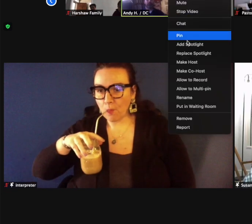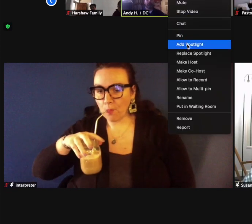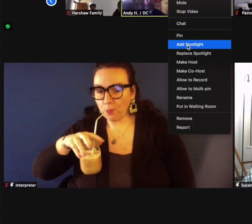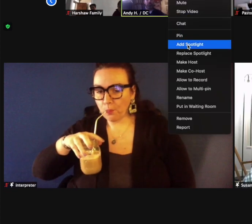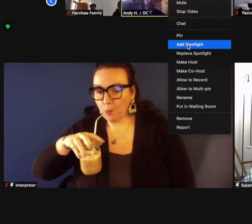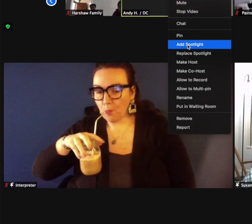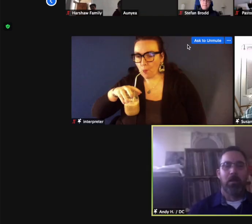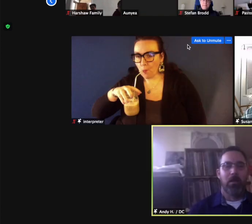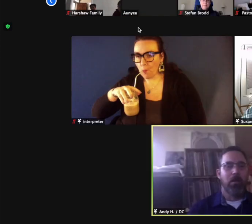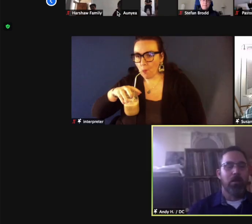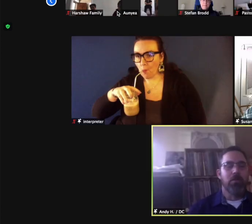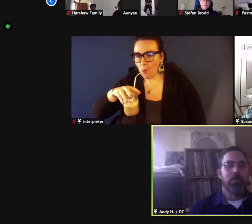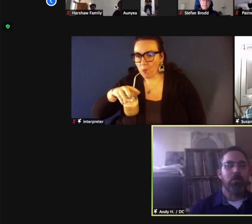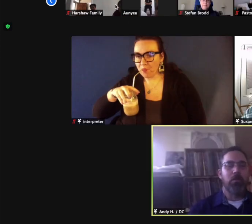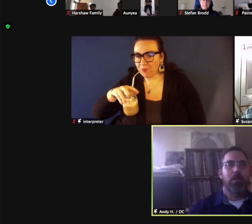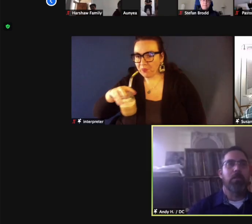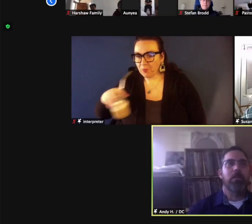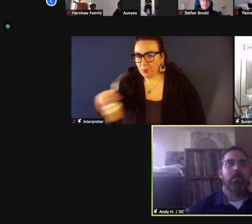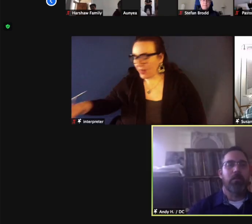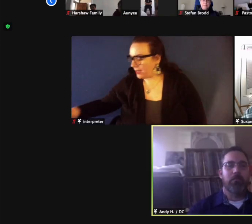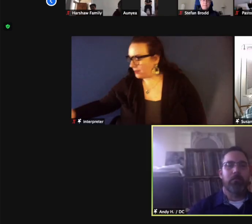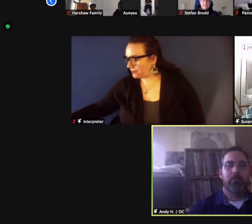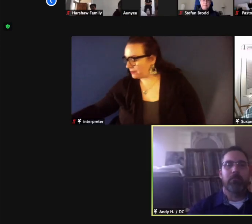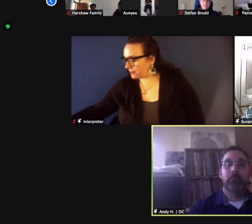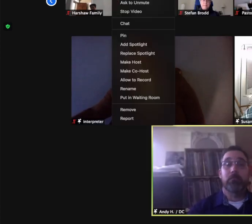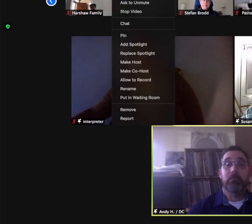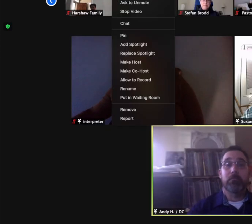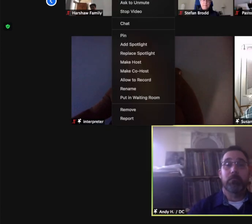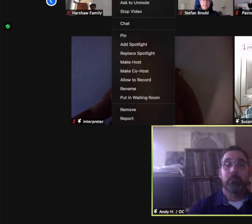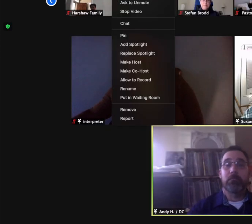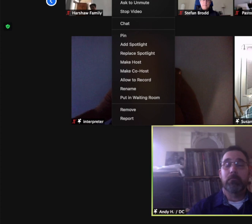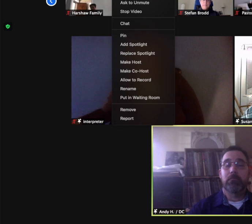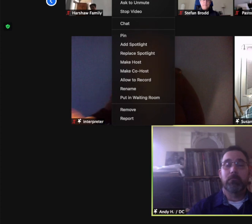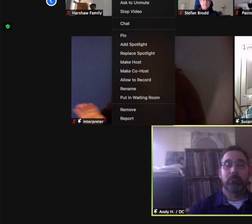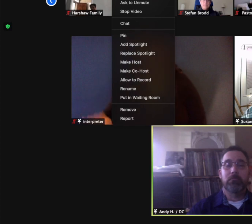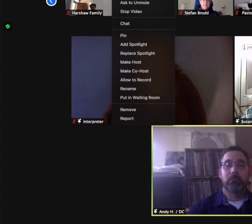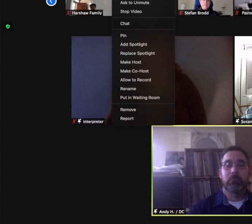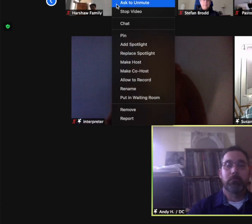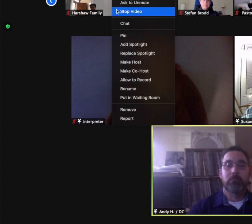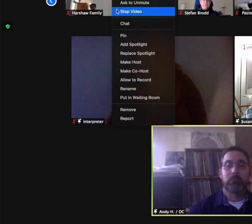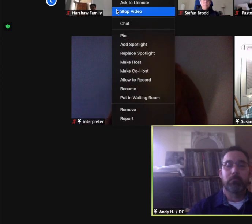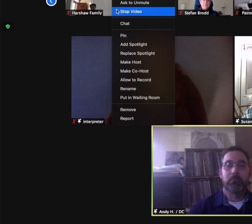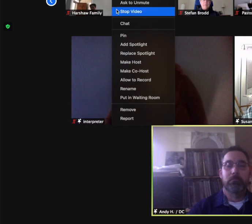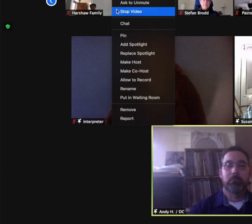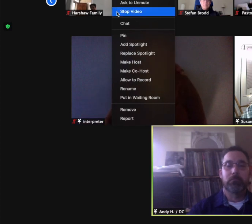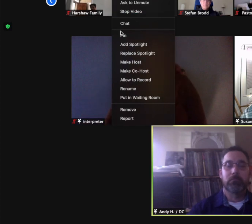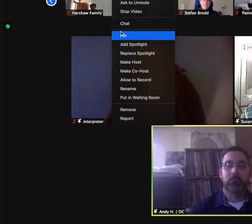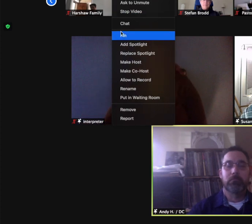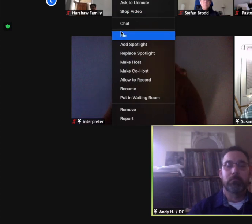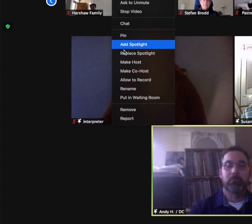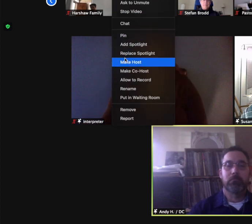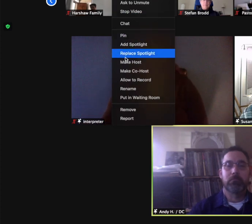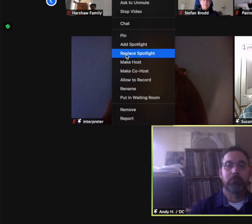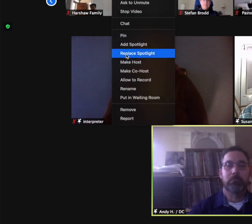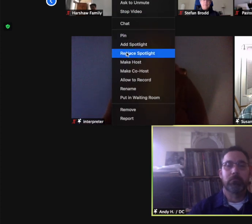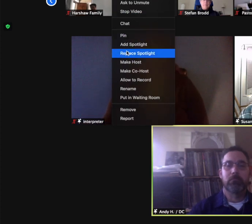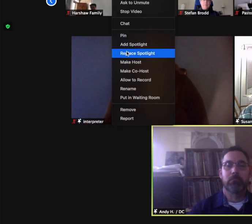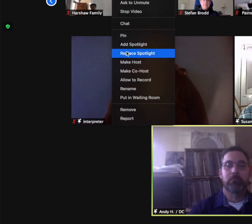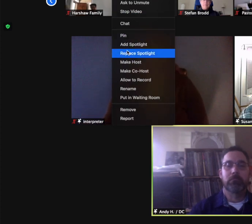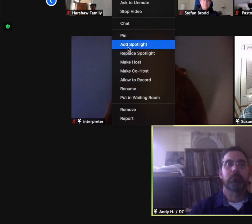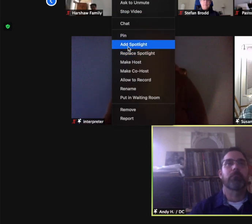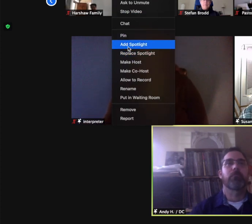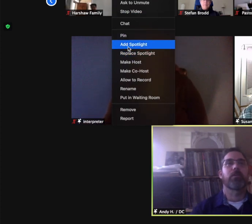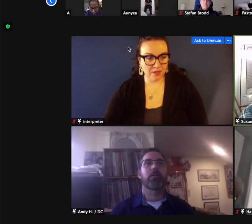okay i'm also gonna i'm gonna i'm gonna actually put the harshaw family on because they're really important part of this so